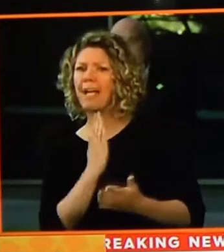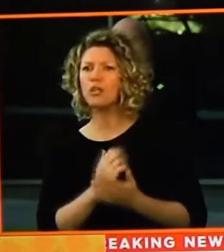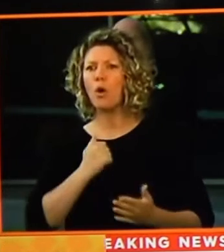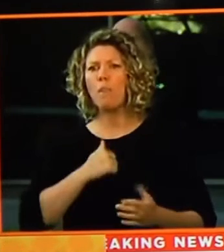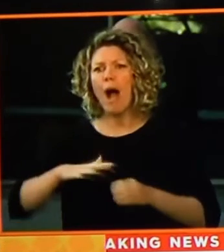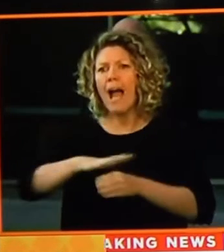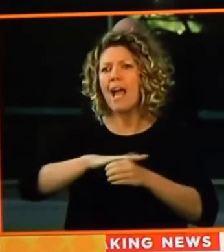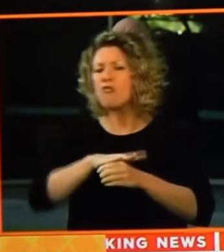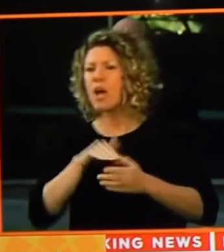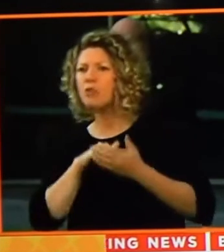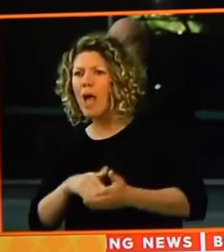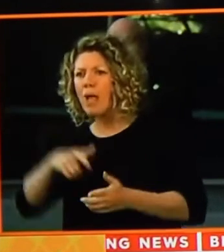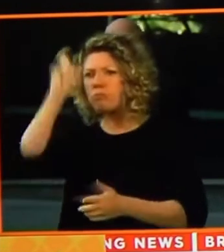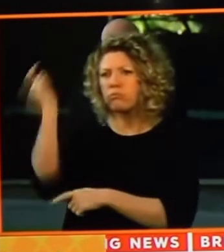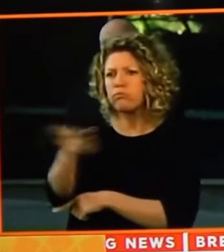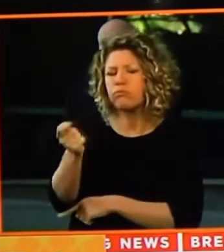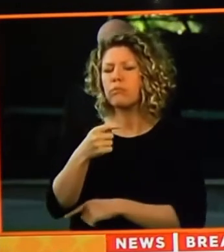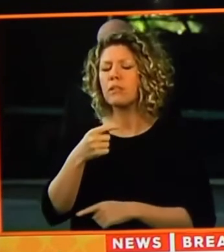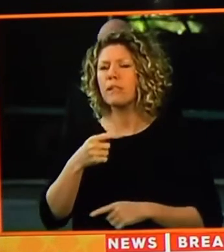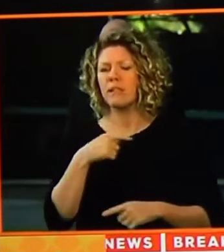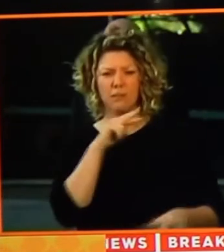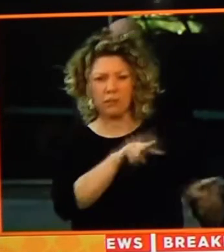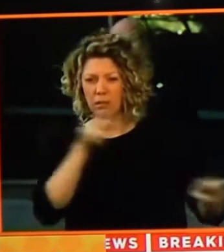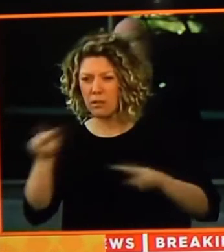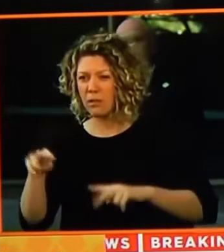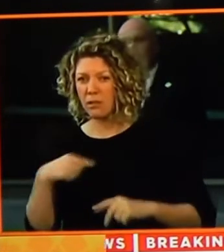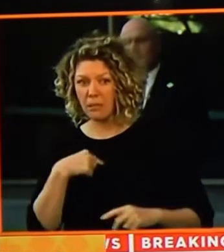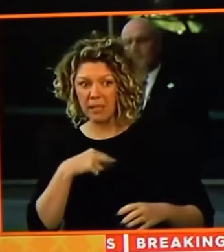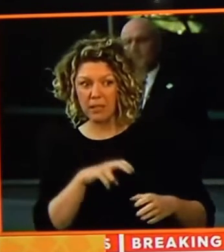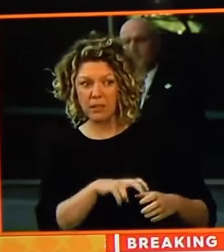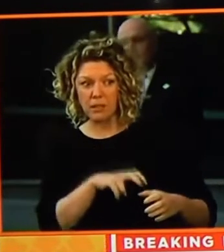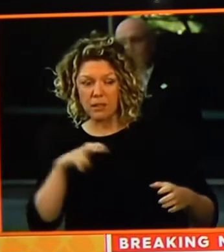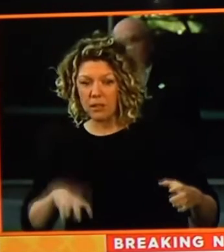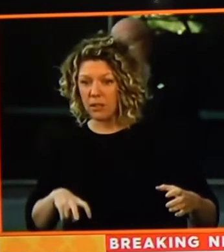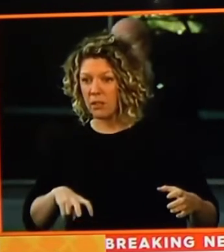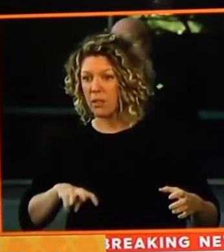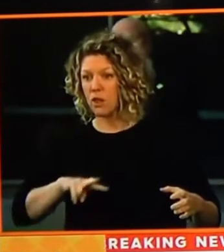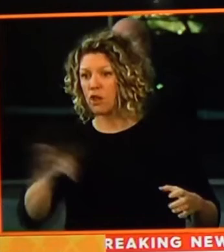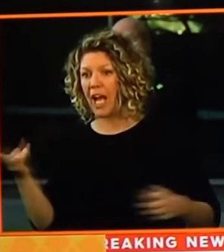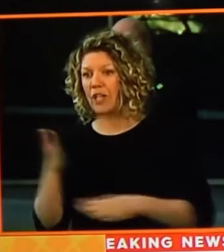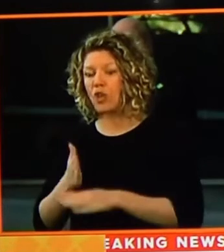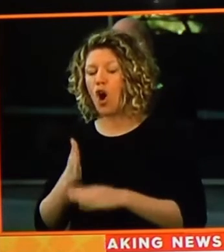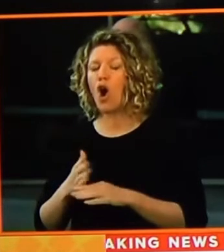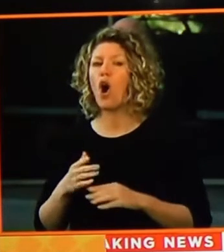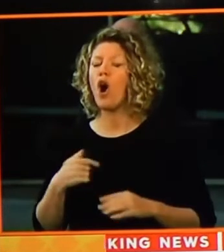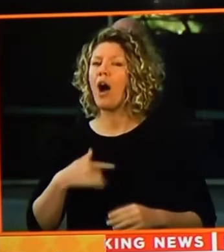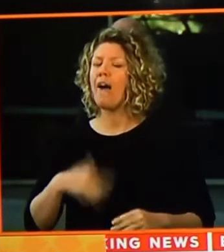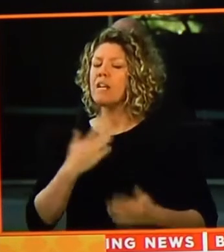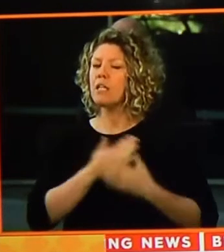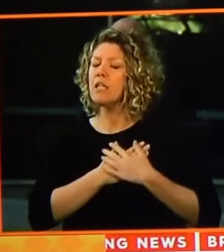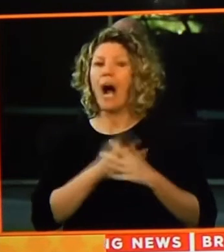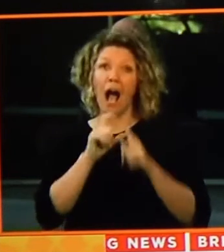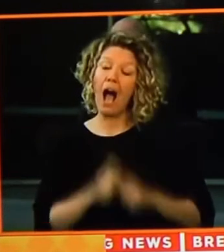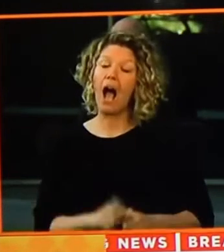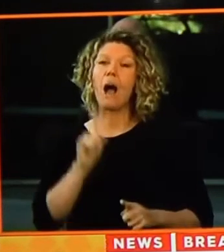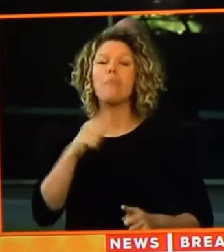local community. To make a decision to step down and move on to something else was absolutely difficult and deeply personal. But it's the right